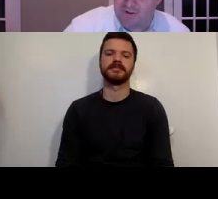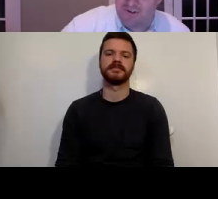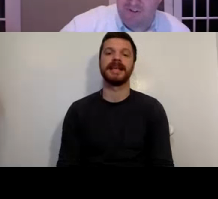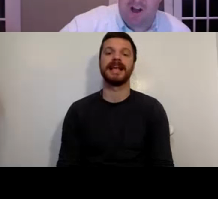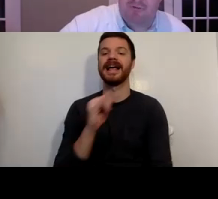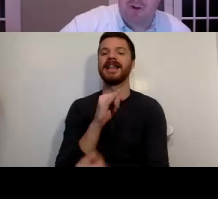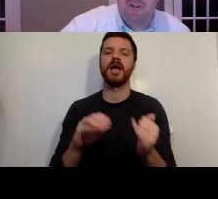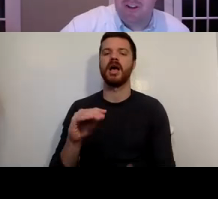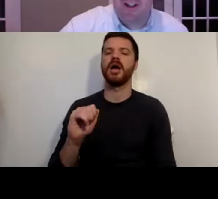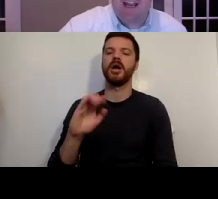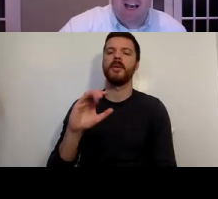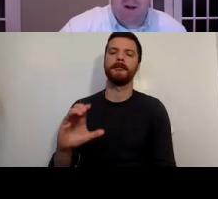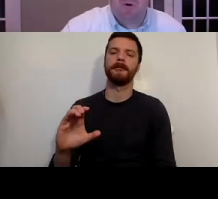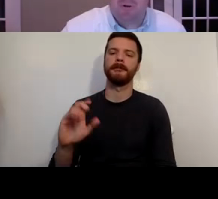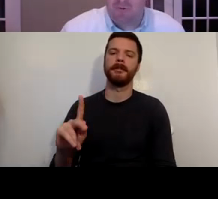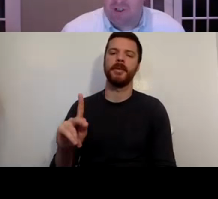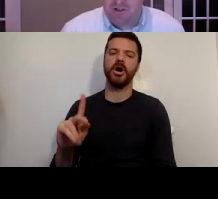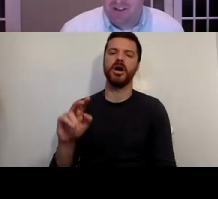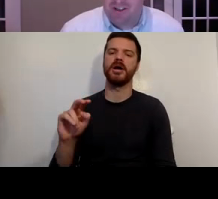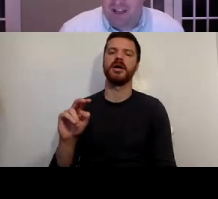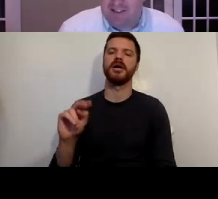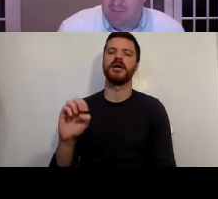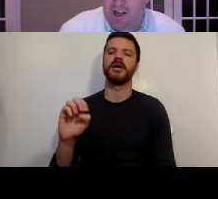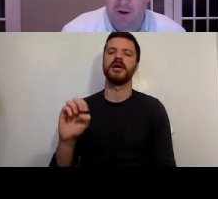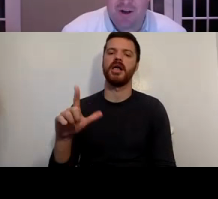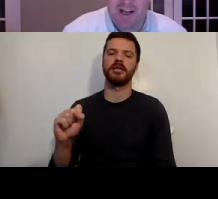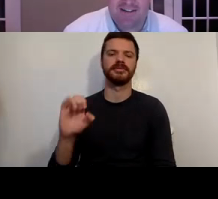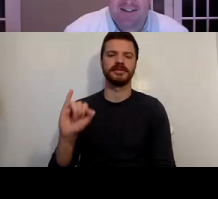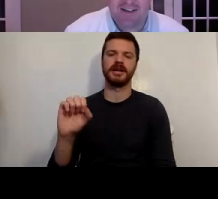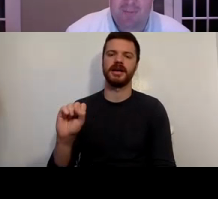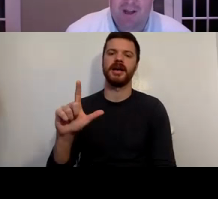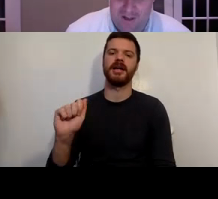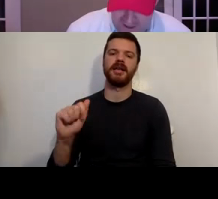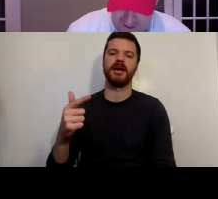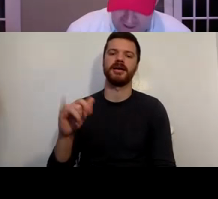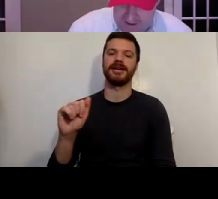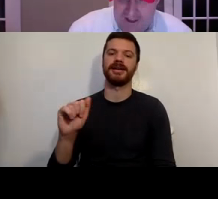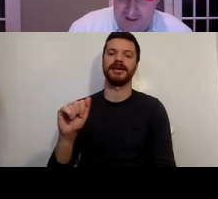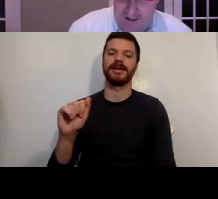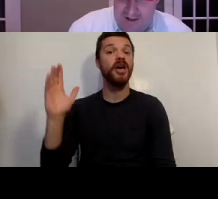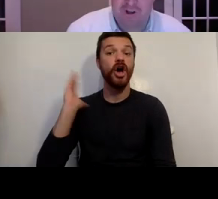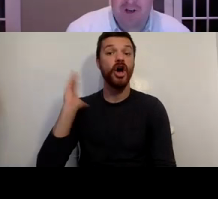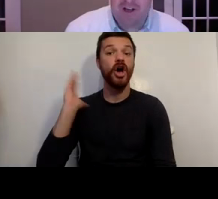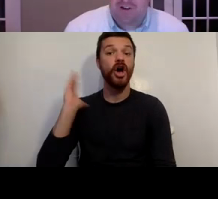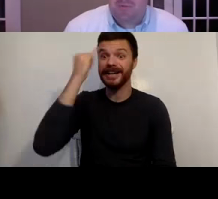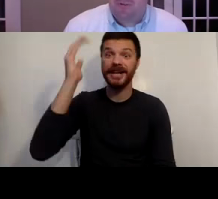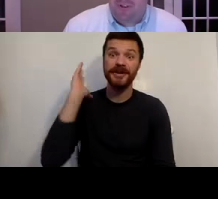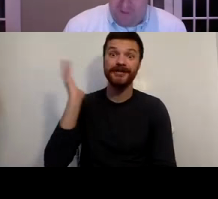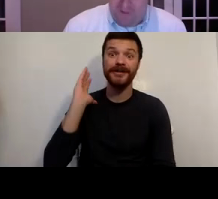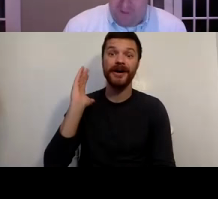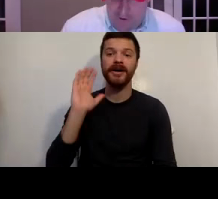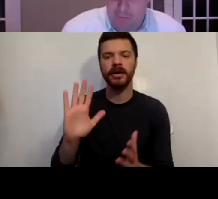Martin Eccles said we often use the Islagiat approach, which it seemed like a good idea at the time. And again, we're limited in terms of